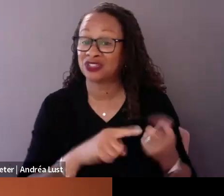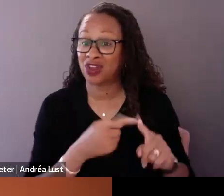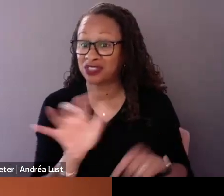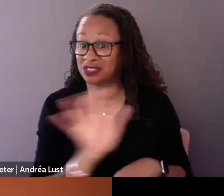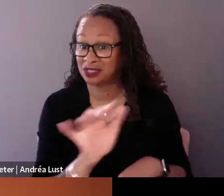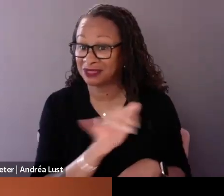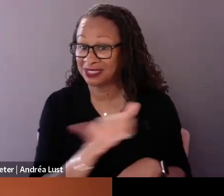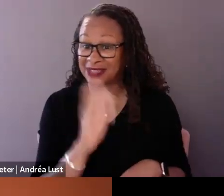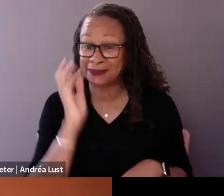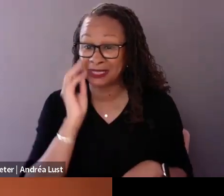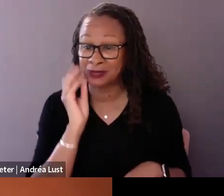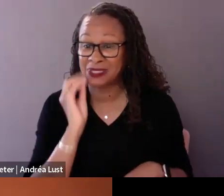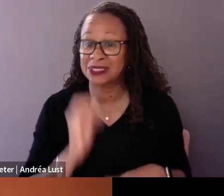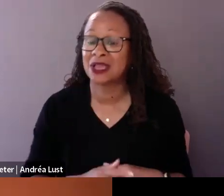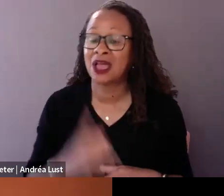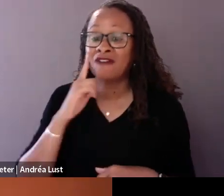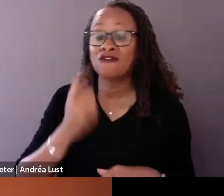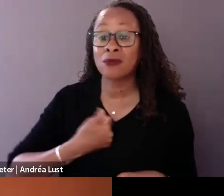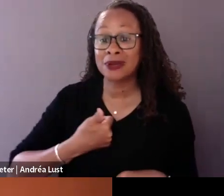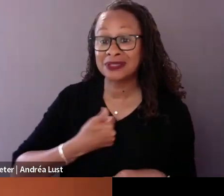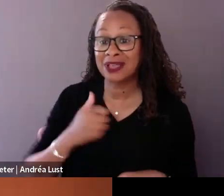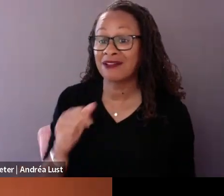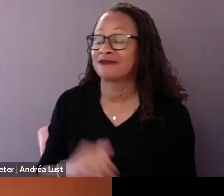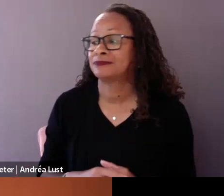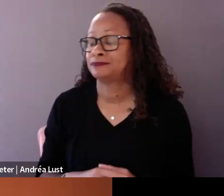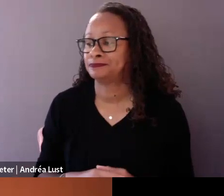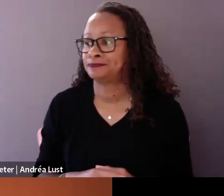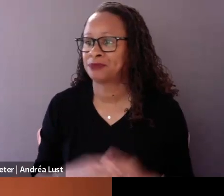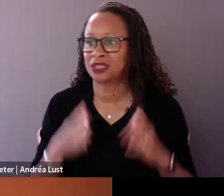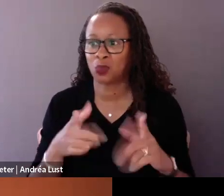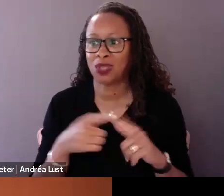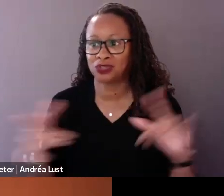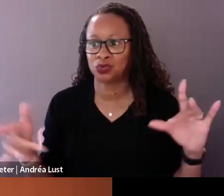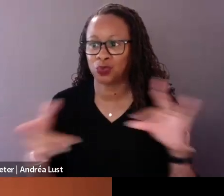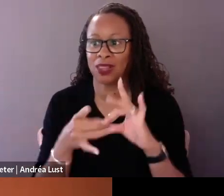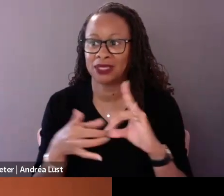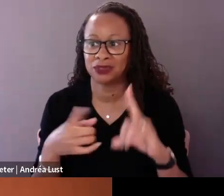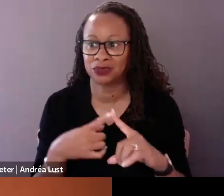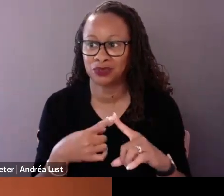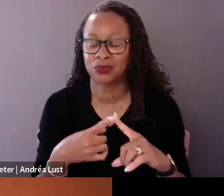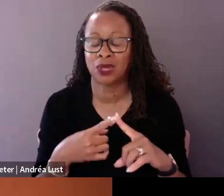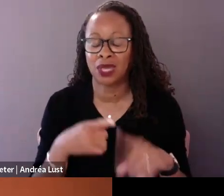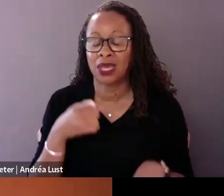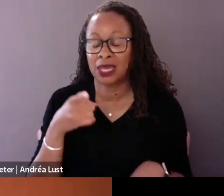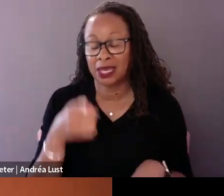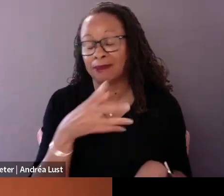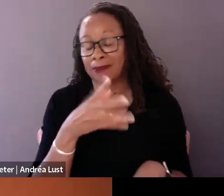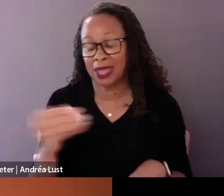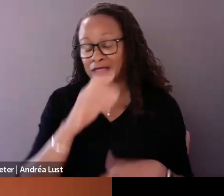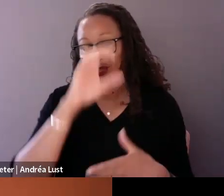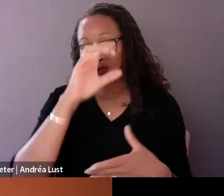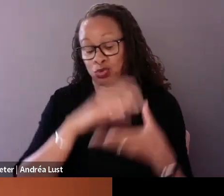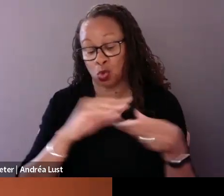And for me, it was a way of relating to him and the story